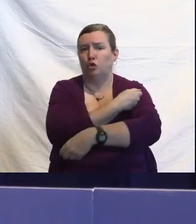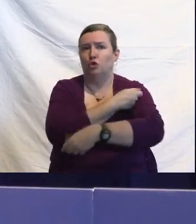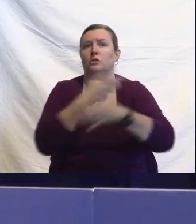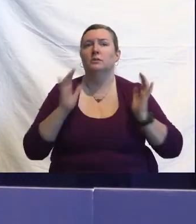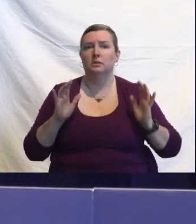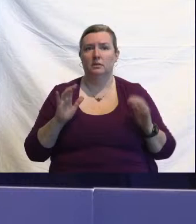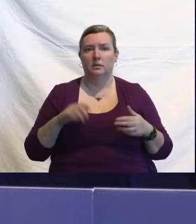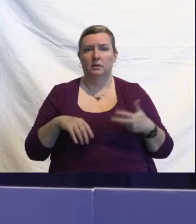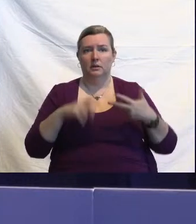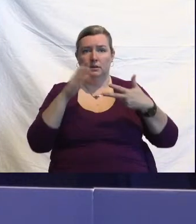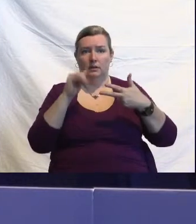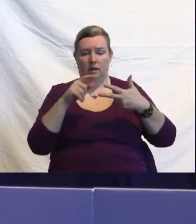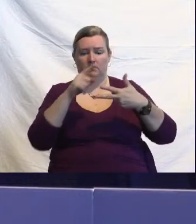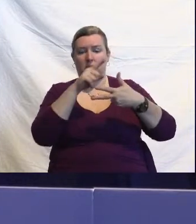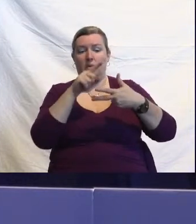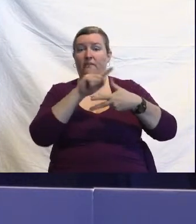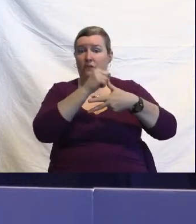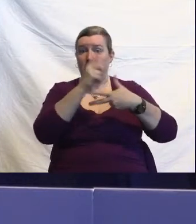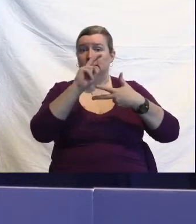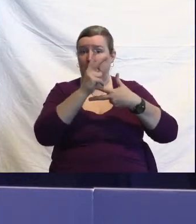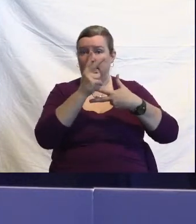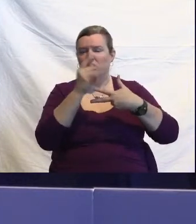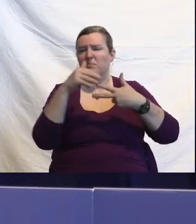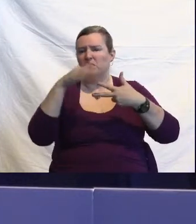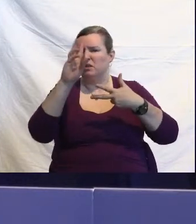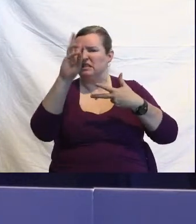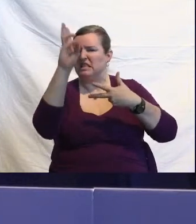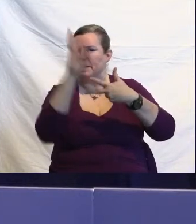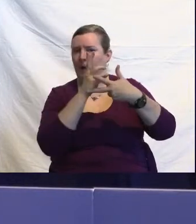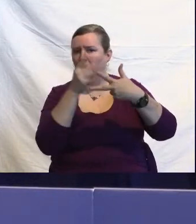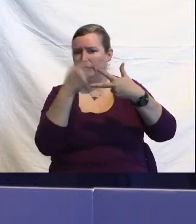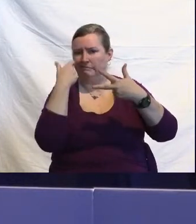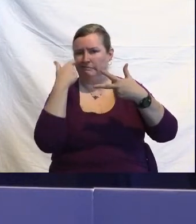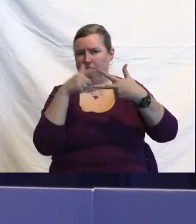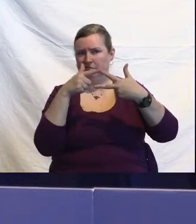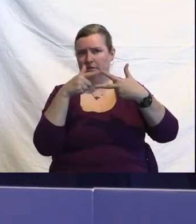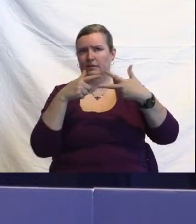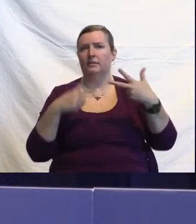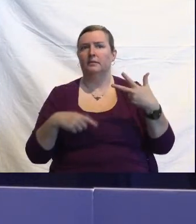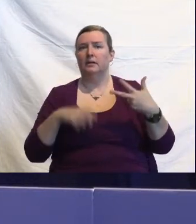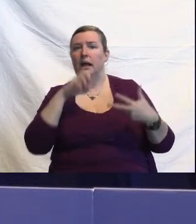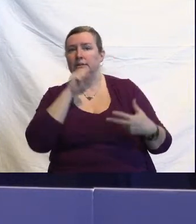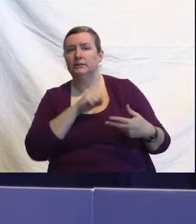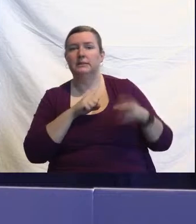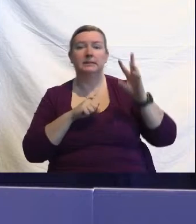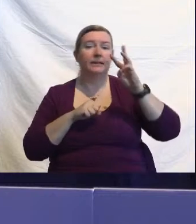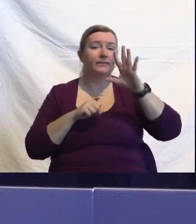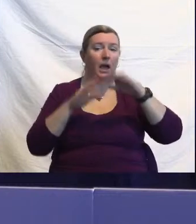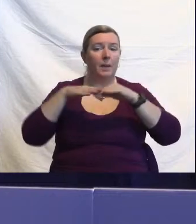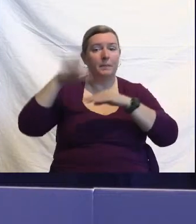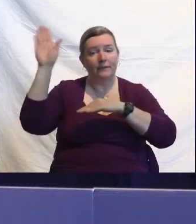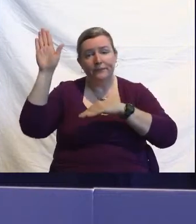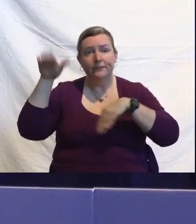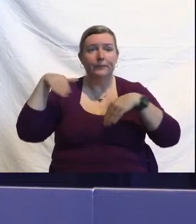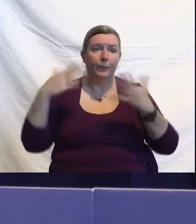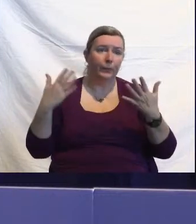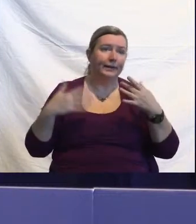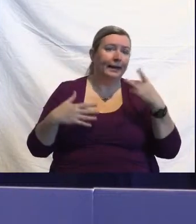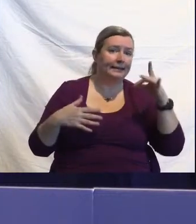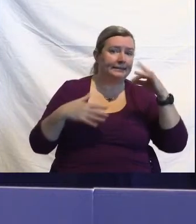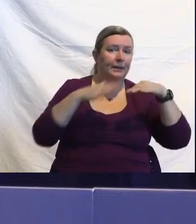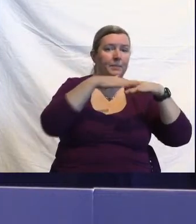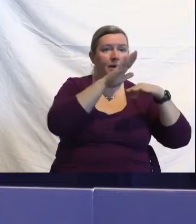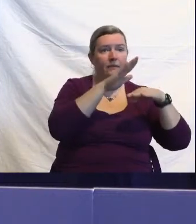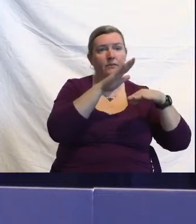their initial series: 65 years and older, age 18 plus who live in long-term care settings, age